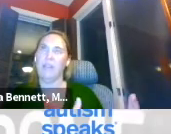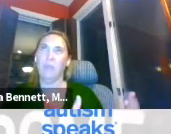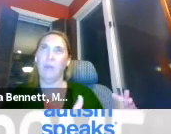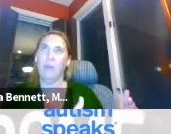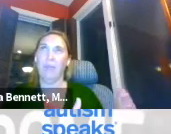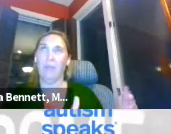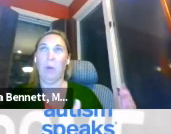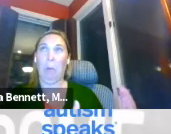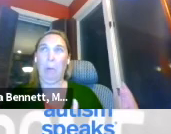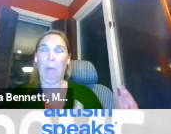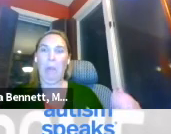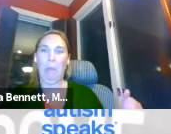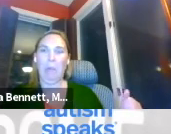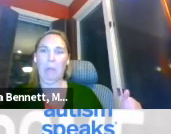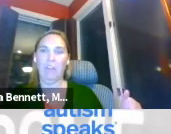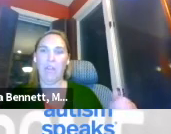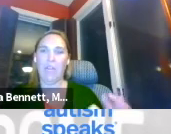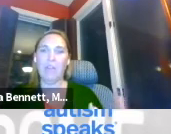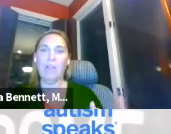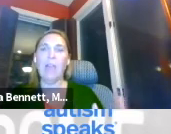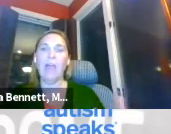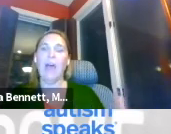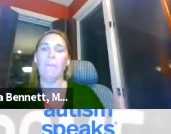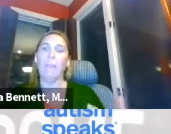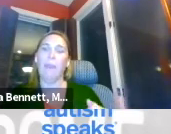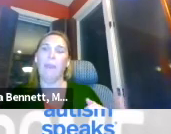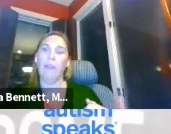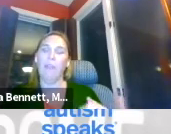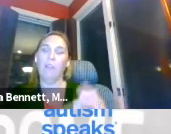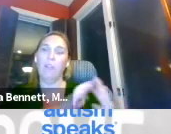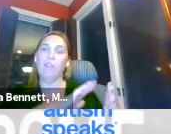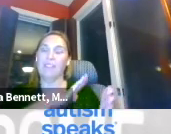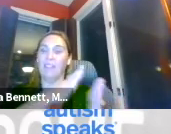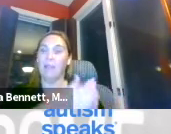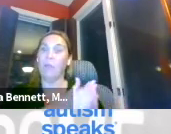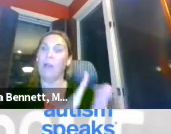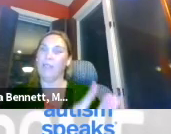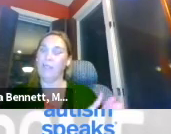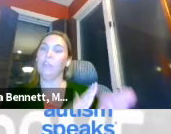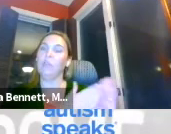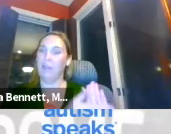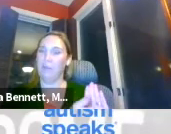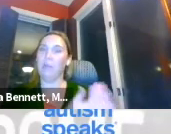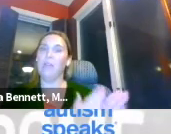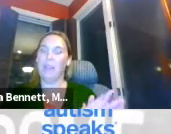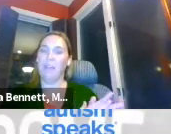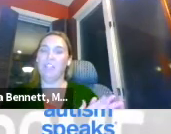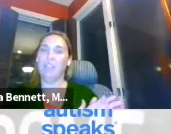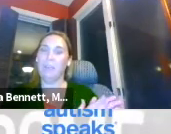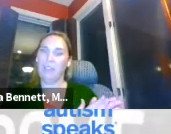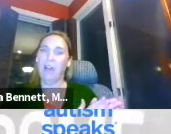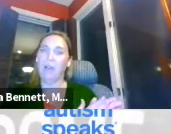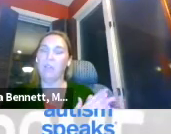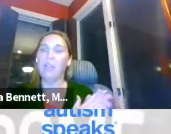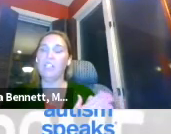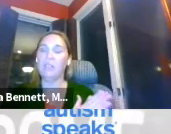criteria that have been around for maybe about 7 or 8 years uses this level 1, level 2, level 3 that I mentioned in